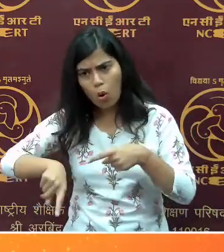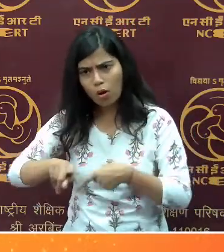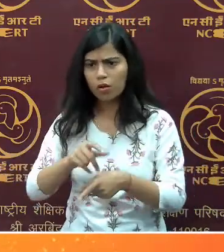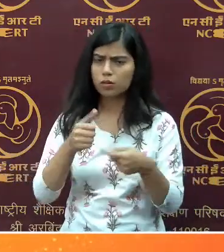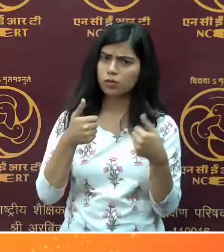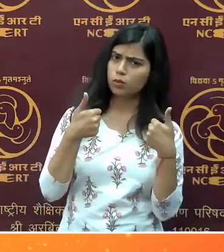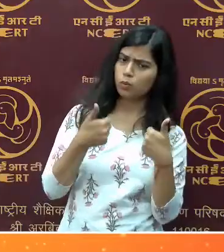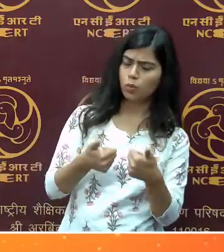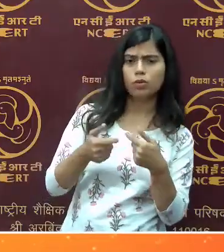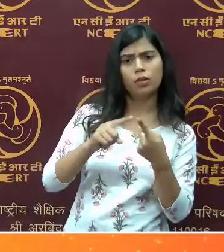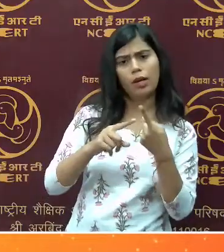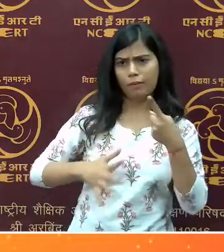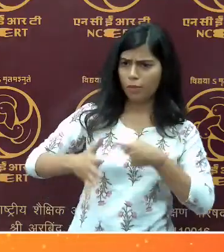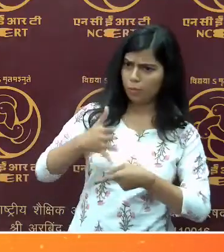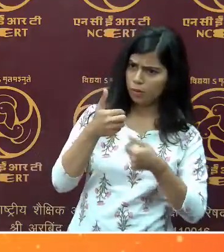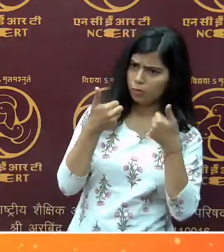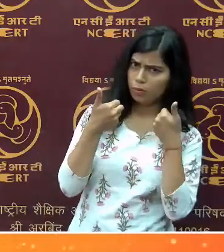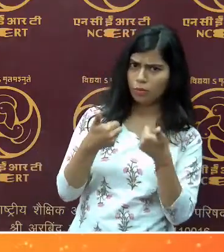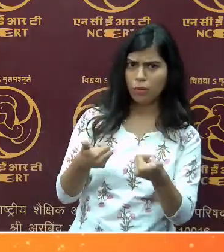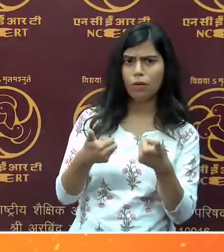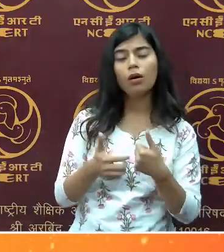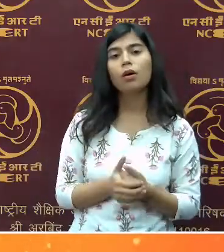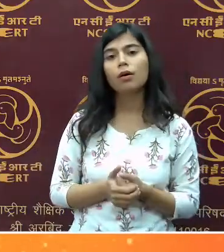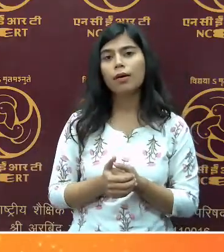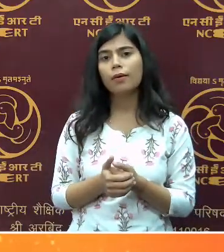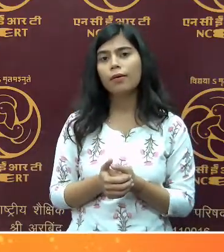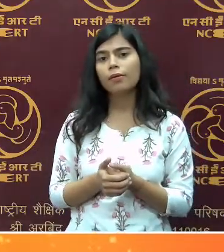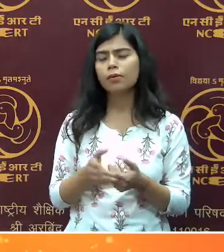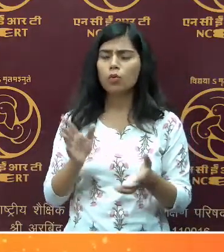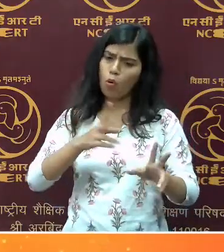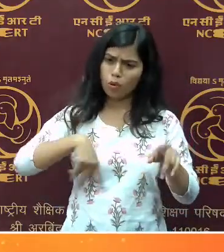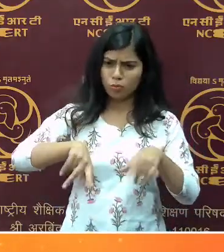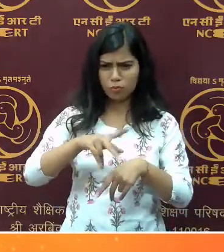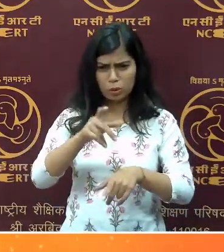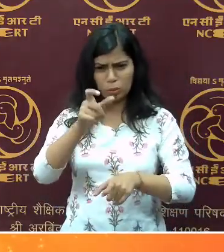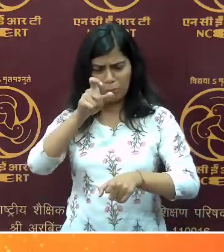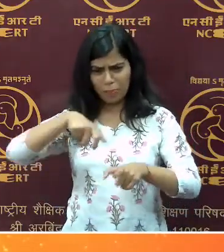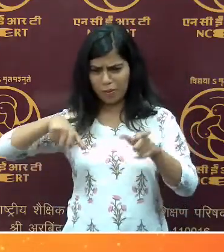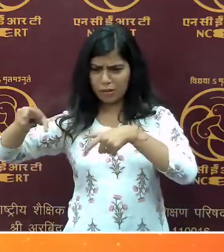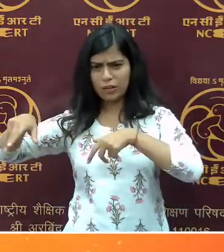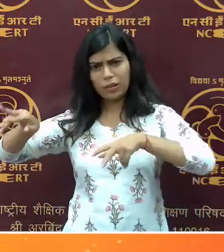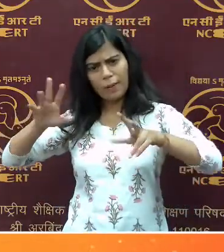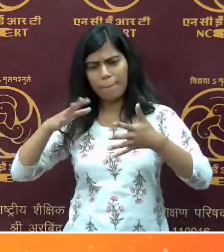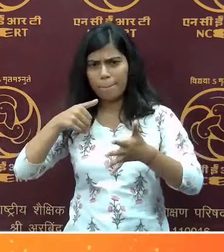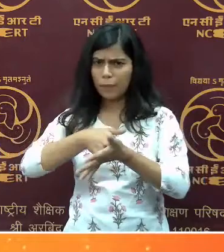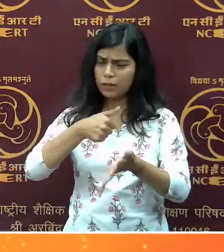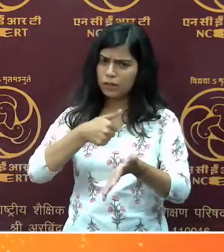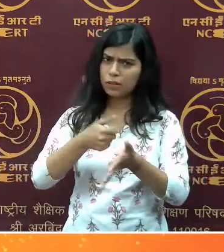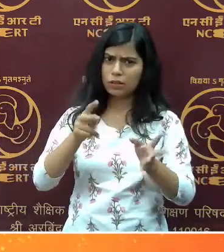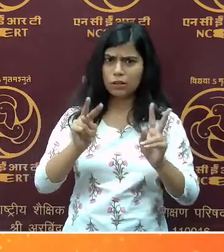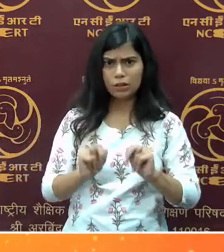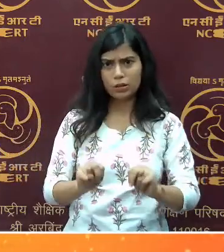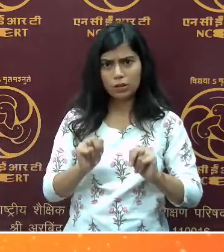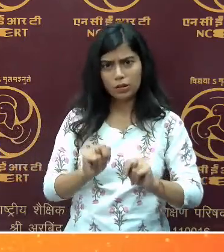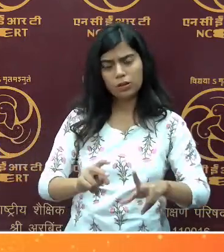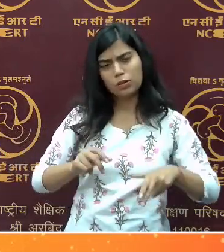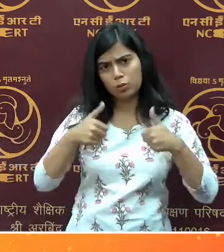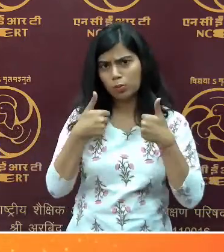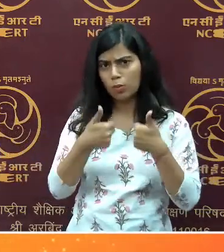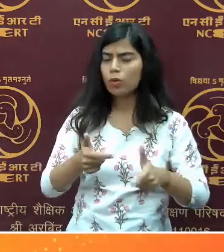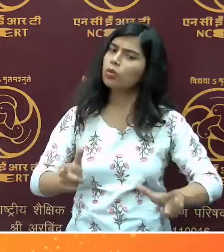environment, fulfilling all the minimum basic needs of the person. That is the right to life.